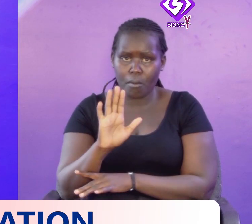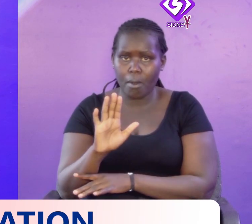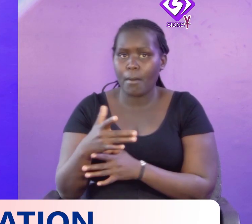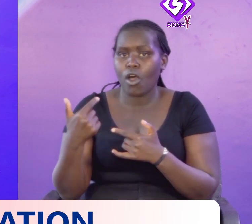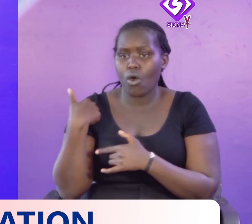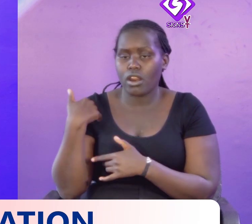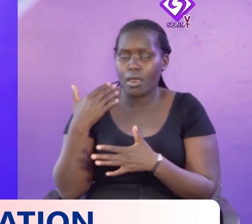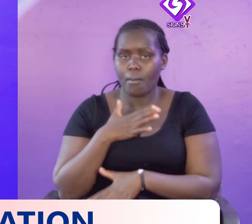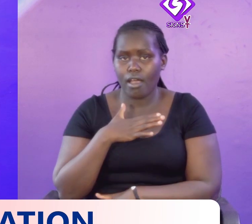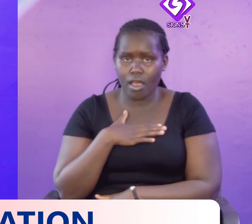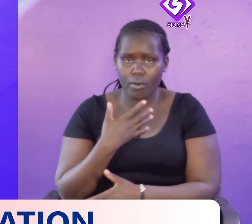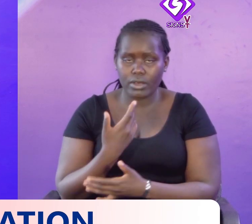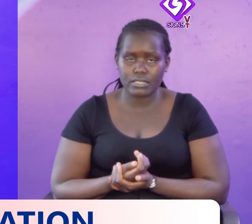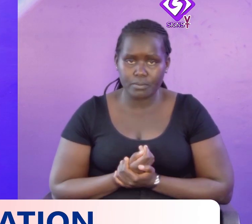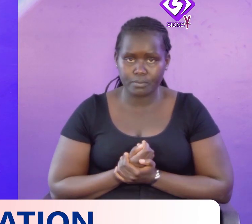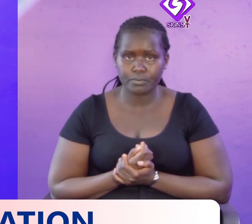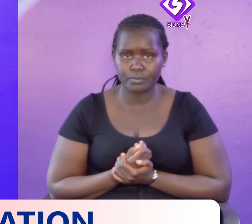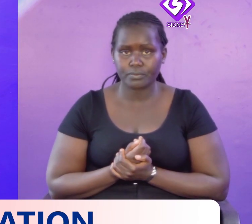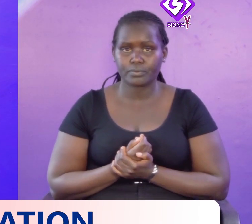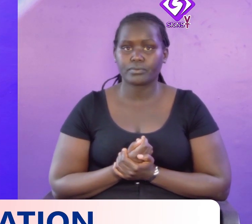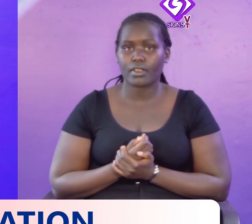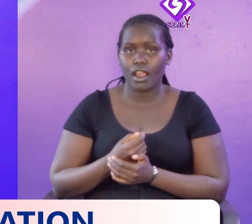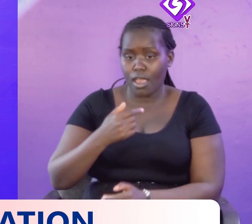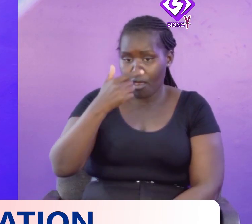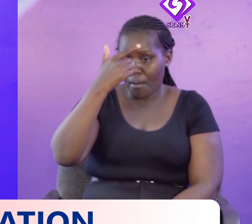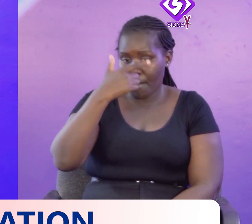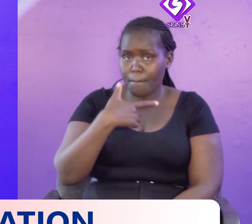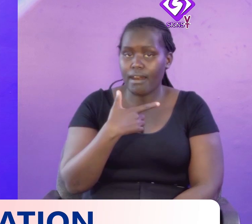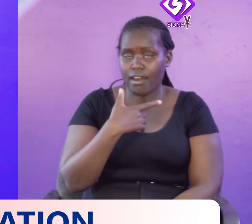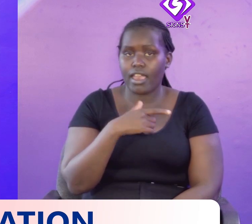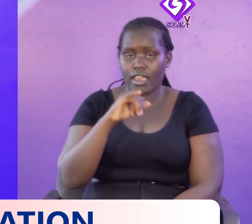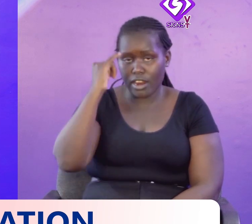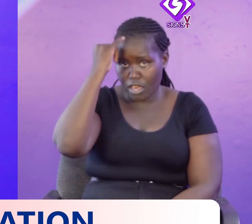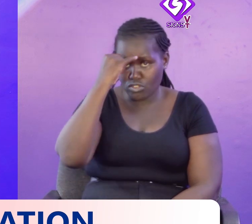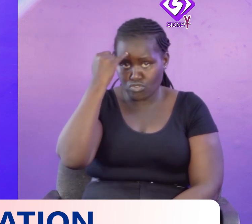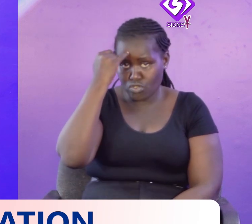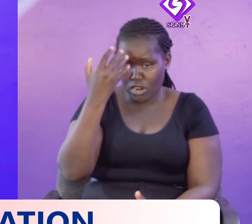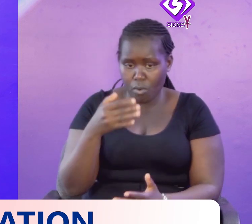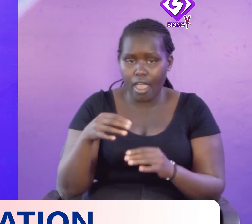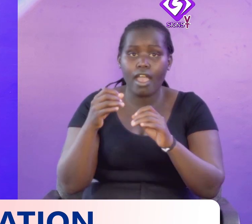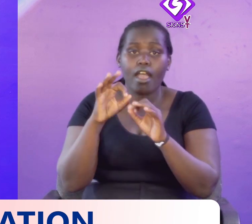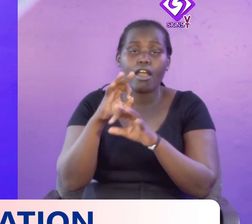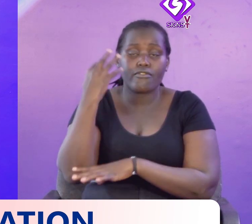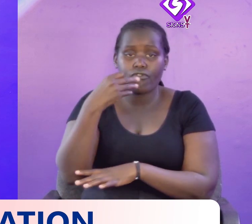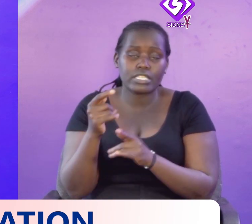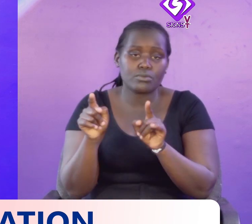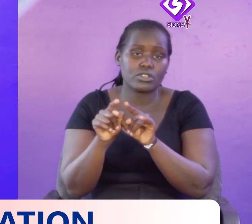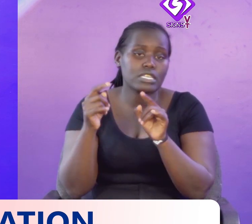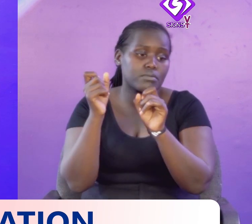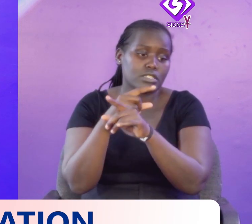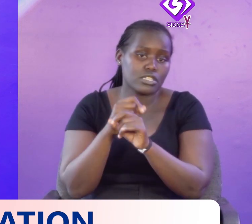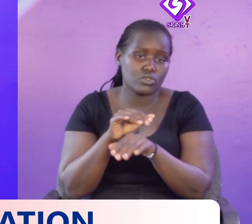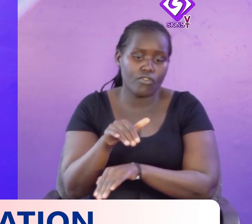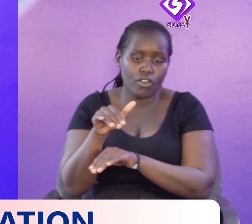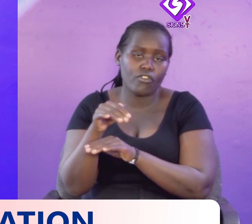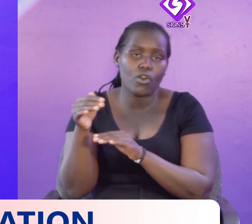usual, 980384, Blind, Jonas Simba, Facebook, and TikTok. Keep following these shows every